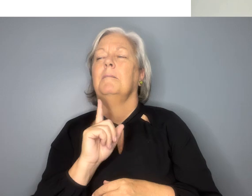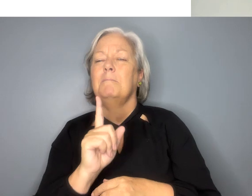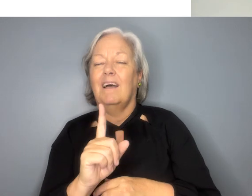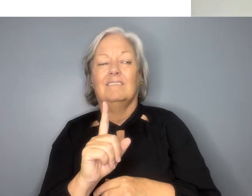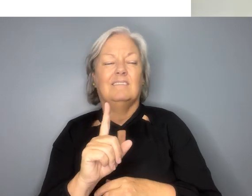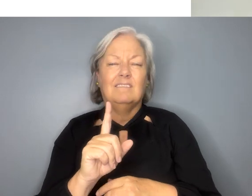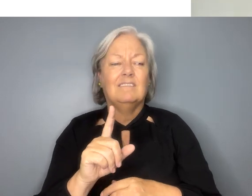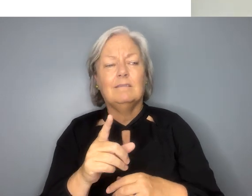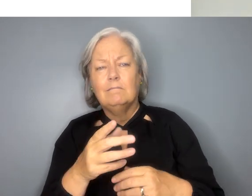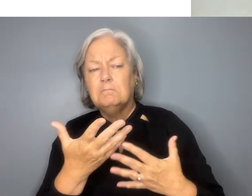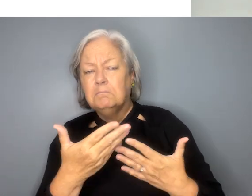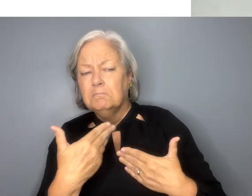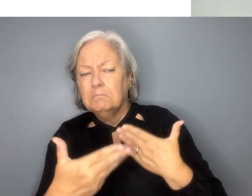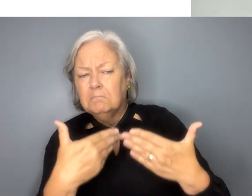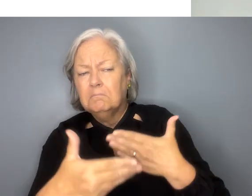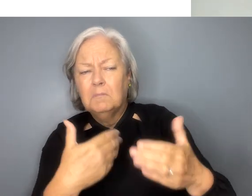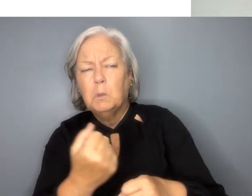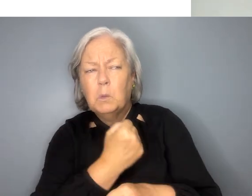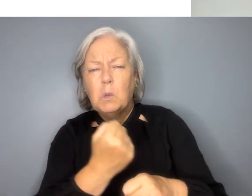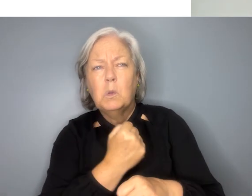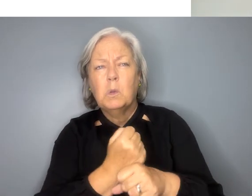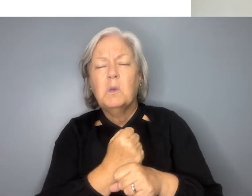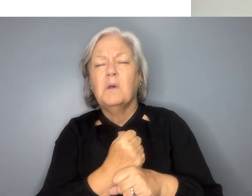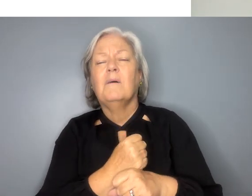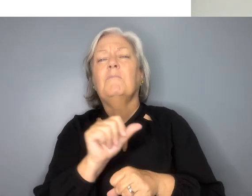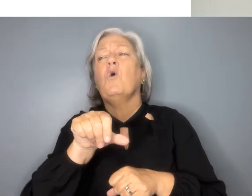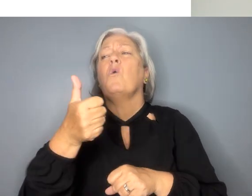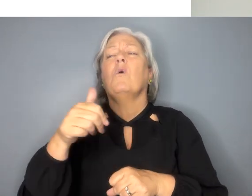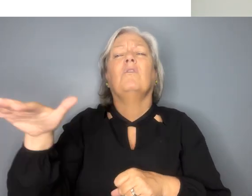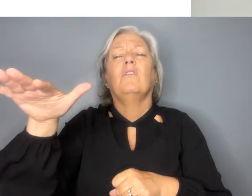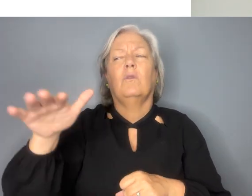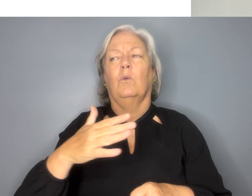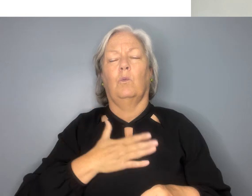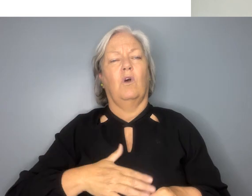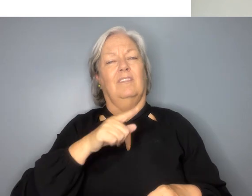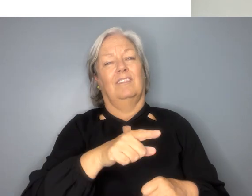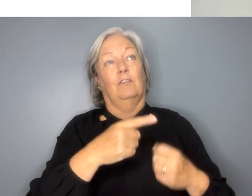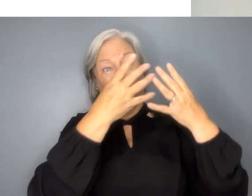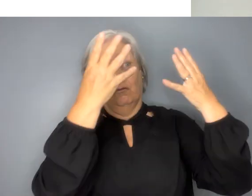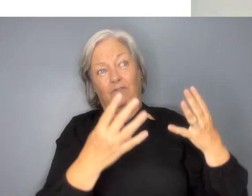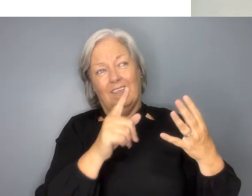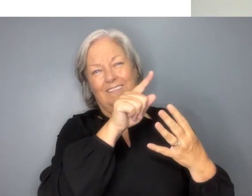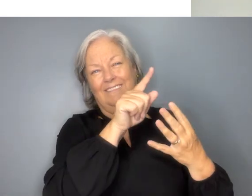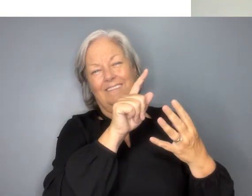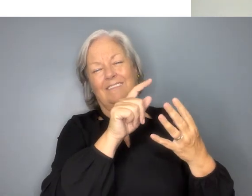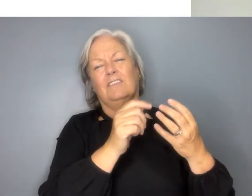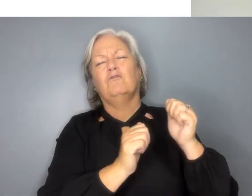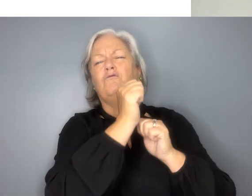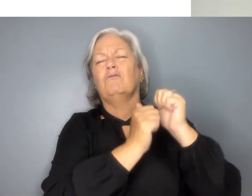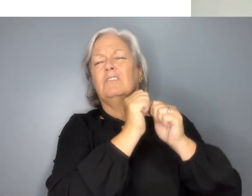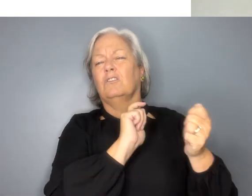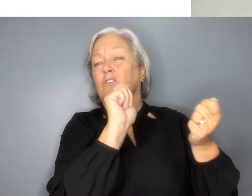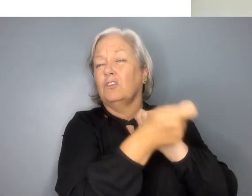worked in this and in other similar contexts are ensuring that change is treated from a structural level rather than